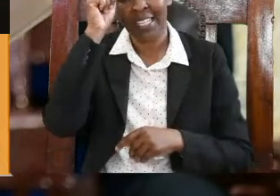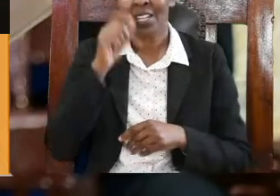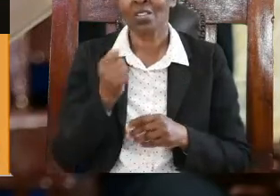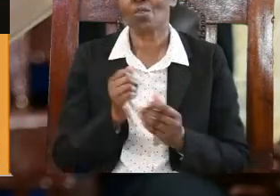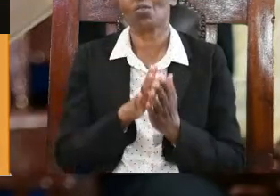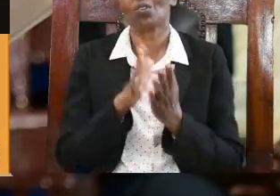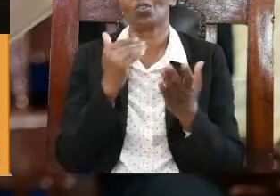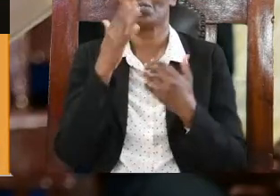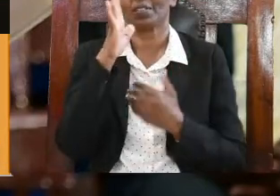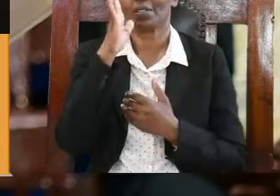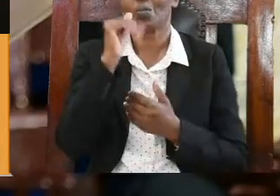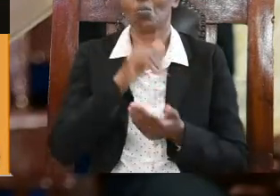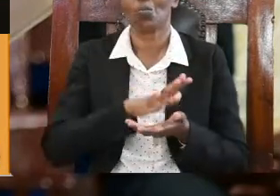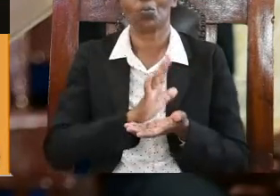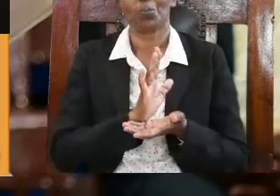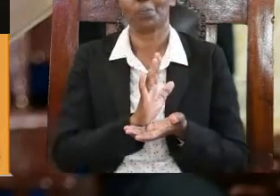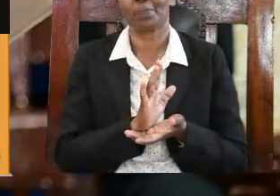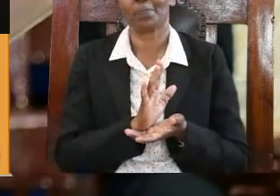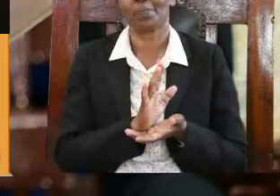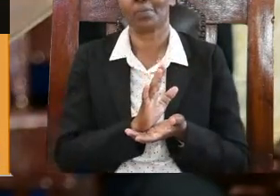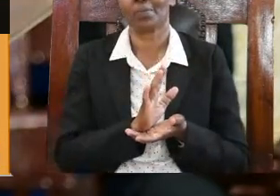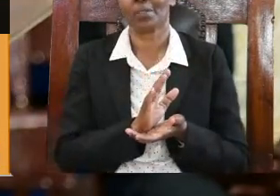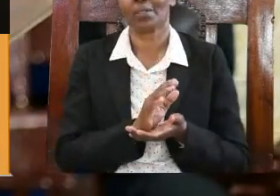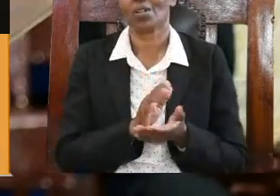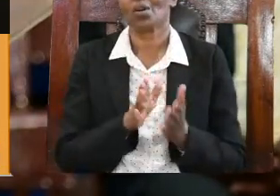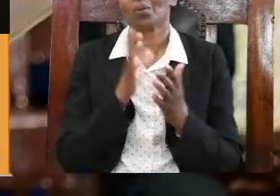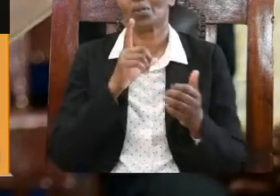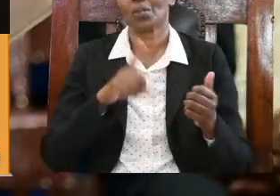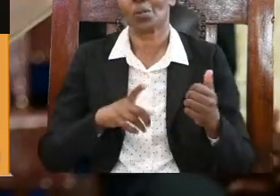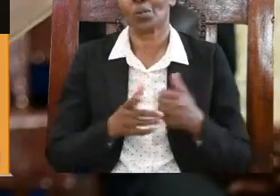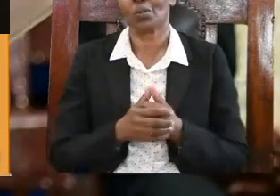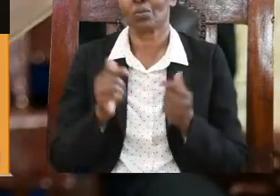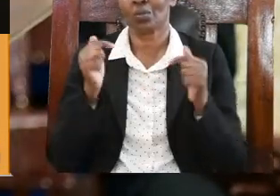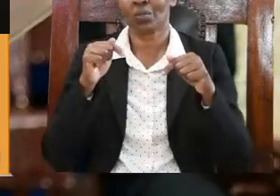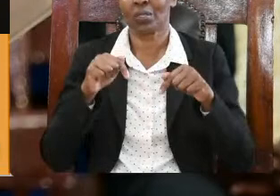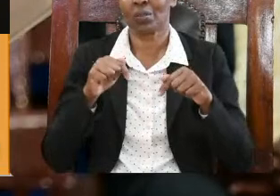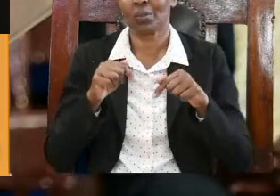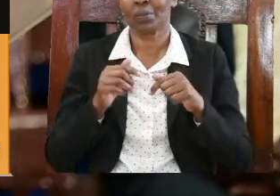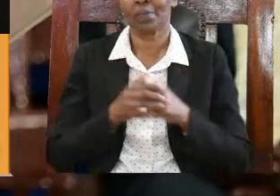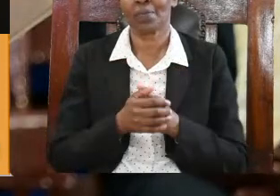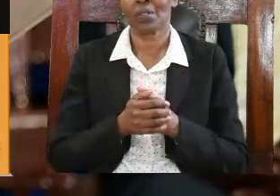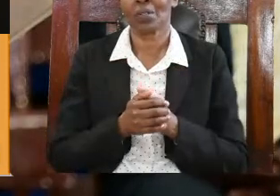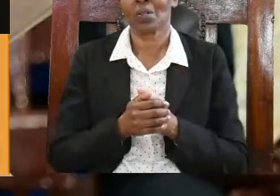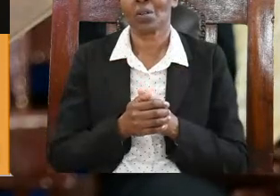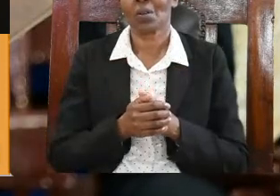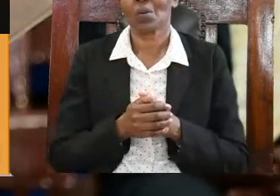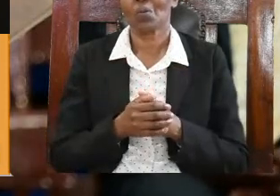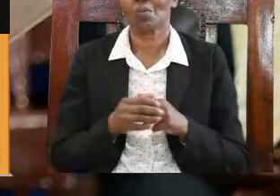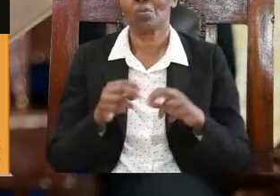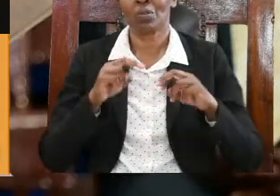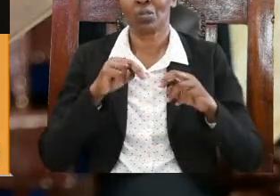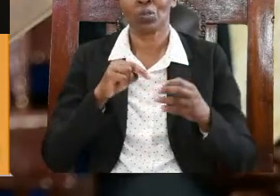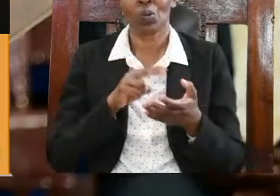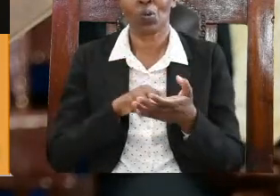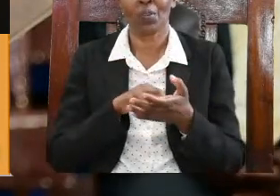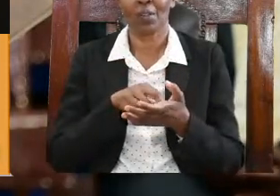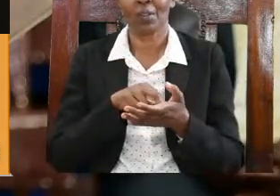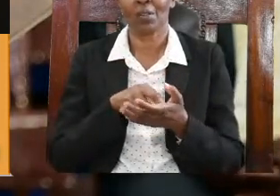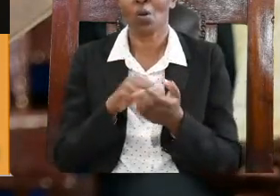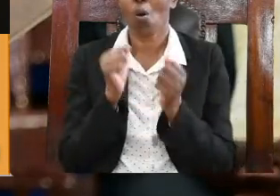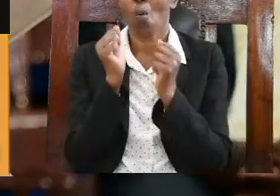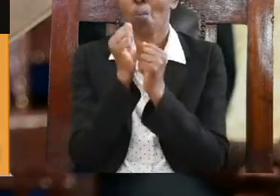glorify God even more. Bwana asifiwe. So today we'll look at the famous quote of